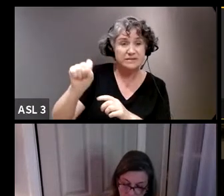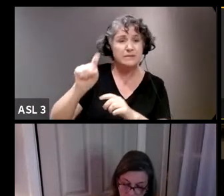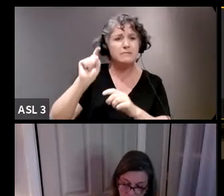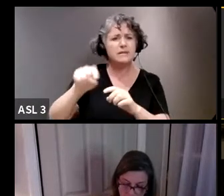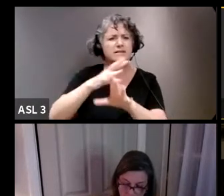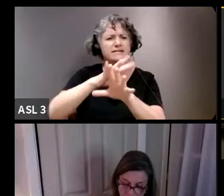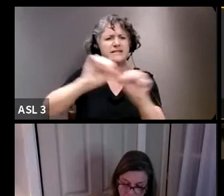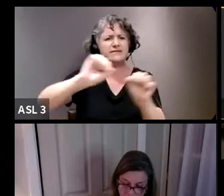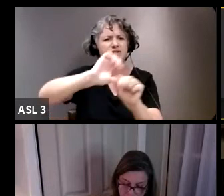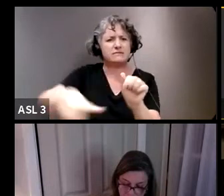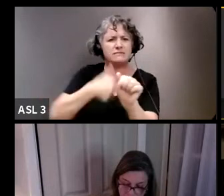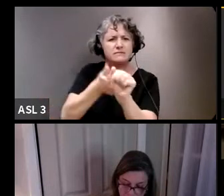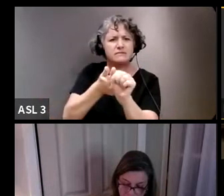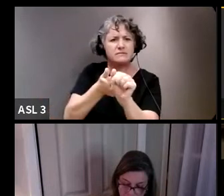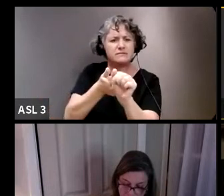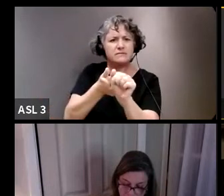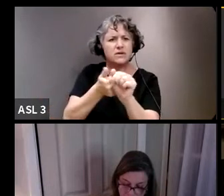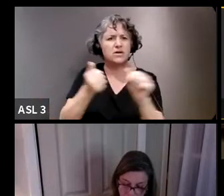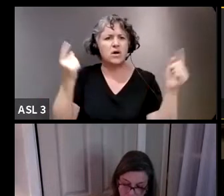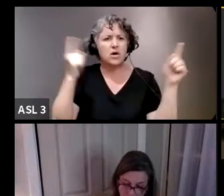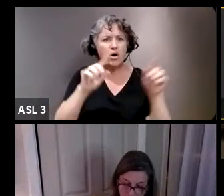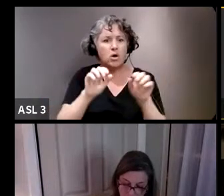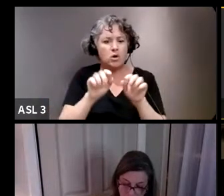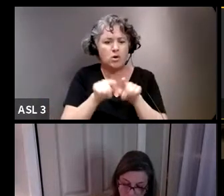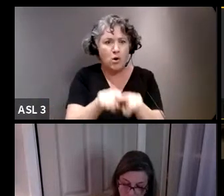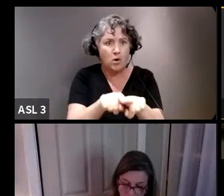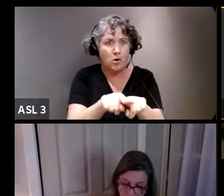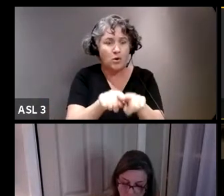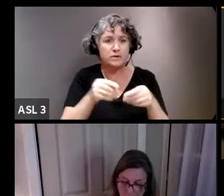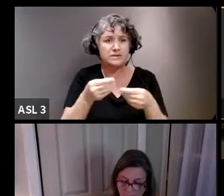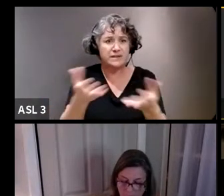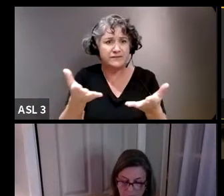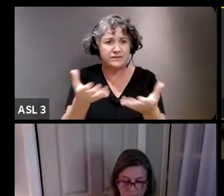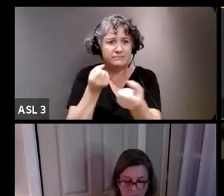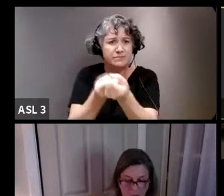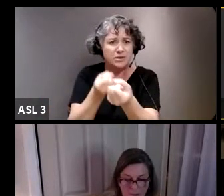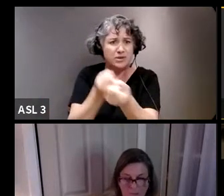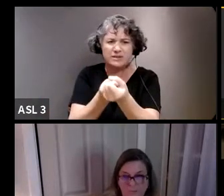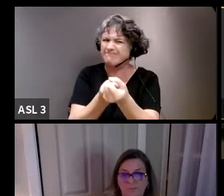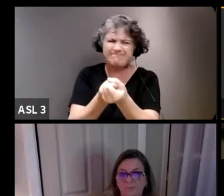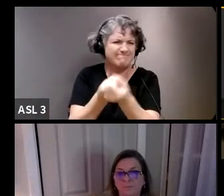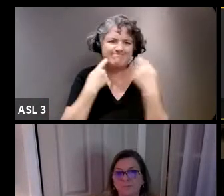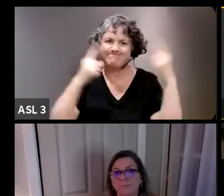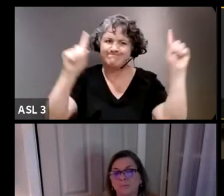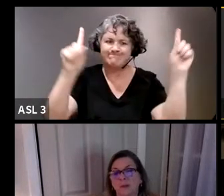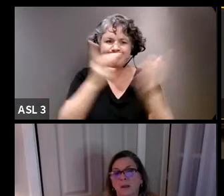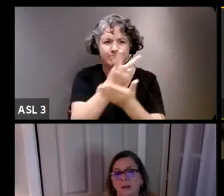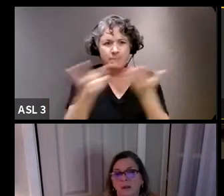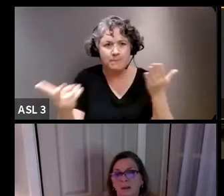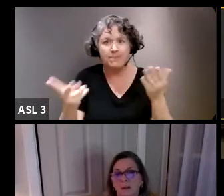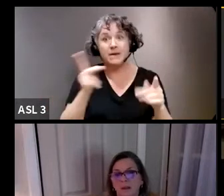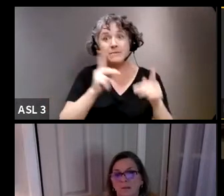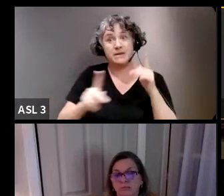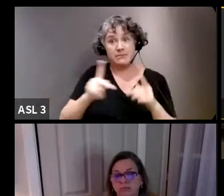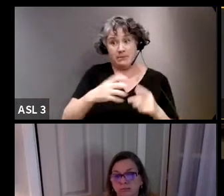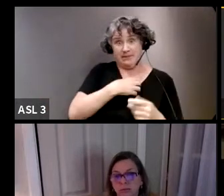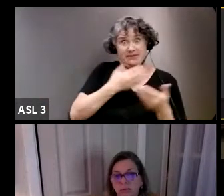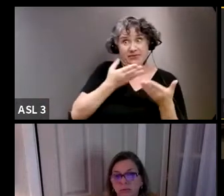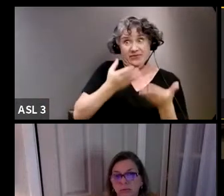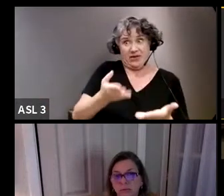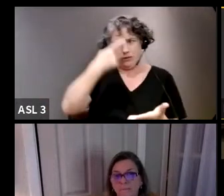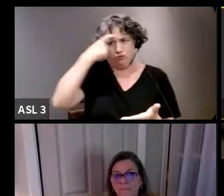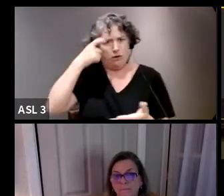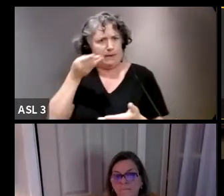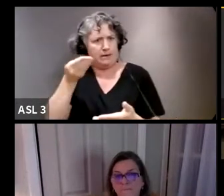not effective the presence of the officer is still traumatizing to the person receiving care police obligations under the mental